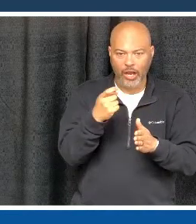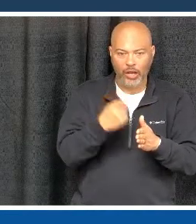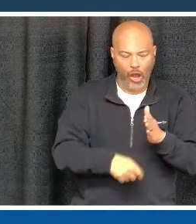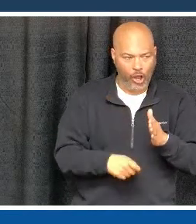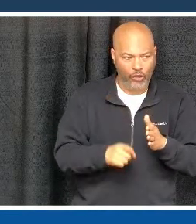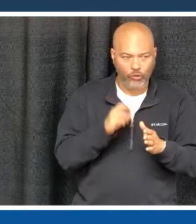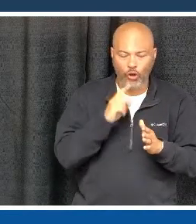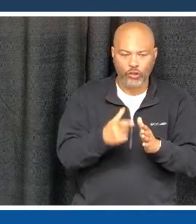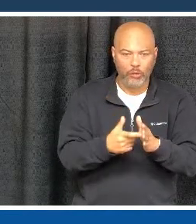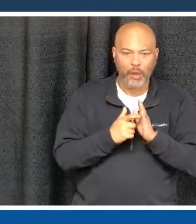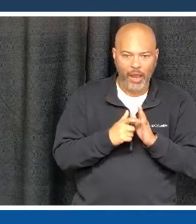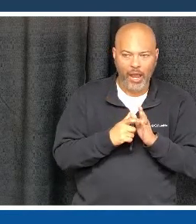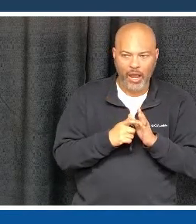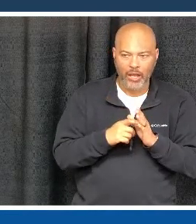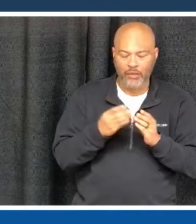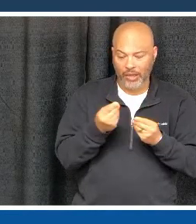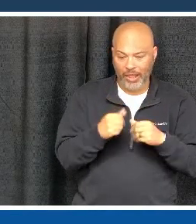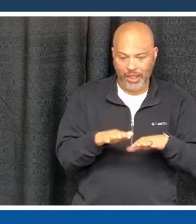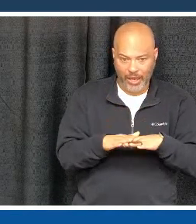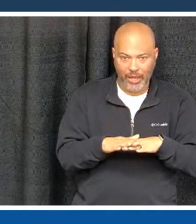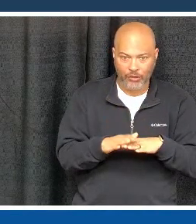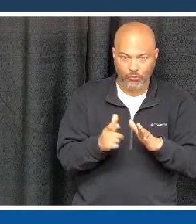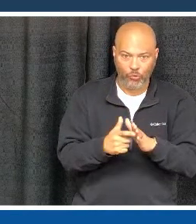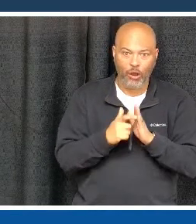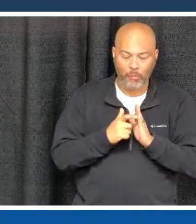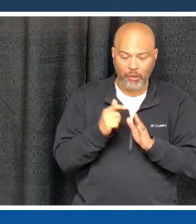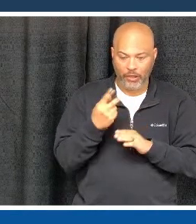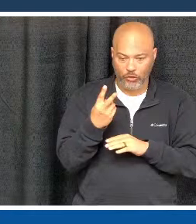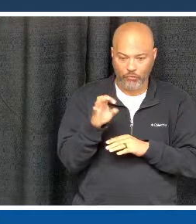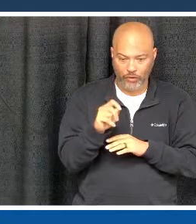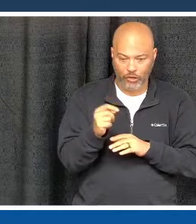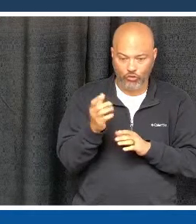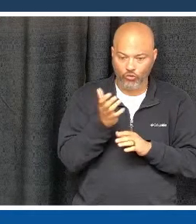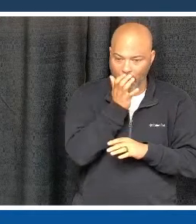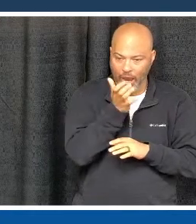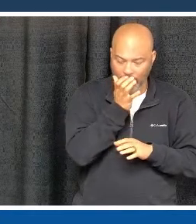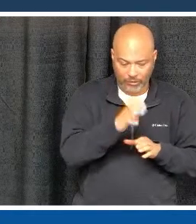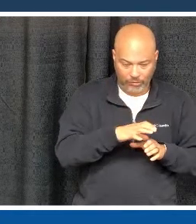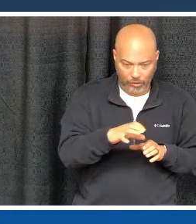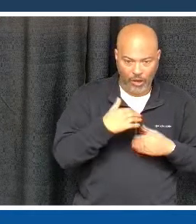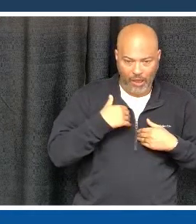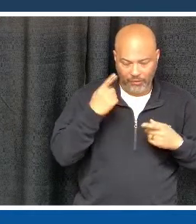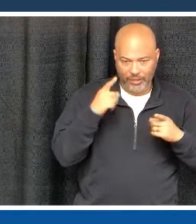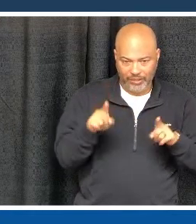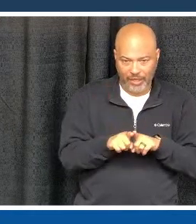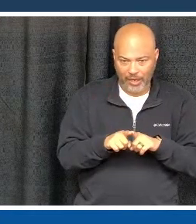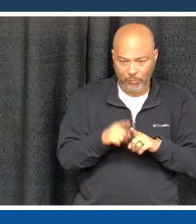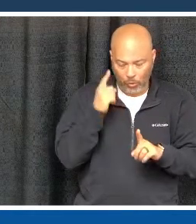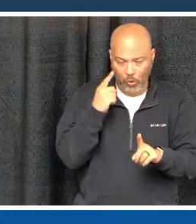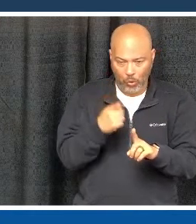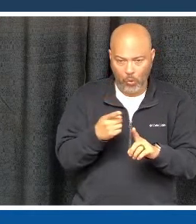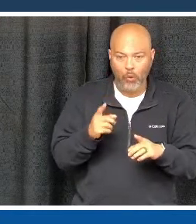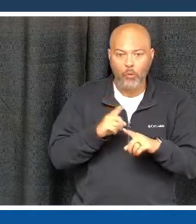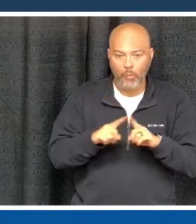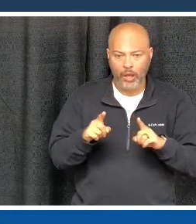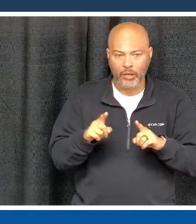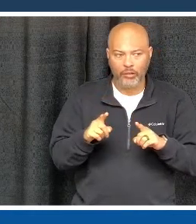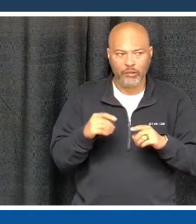or demand nearly the land that a 2-foot grass strip would to accomplish the same task. But yes,